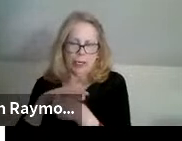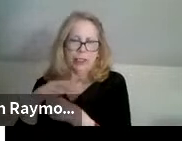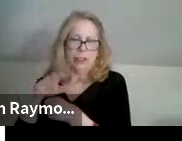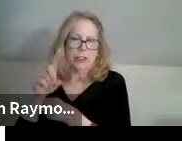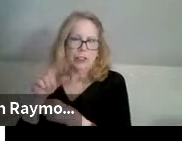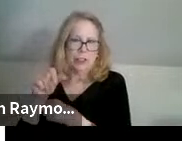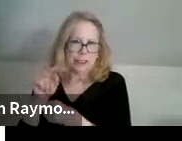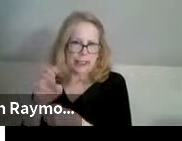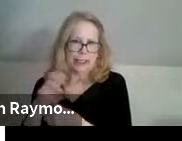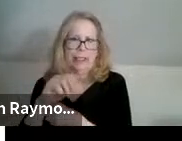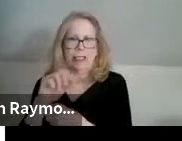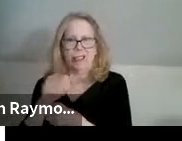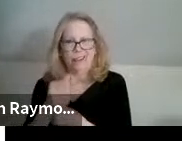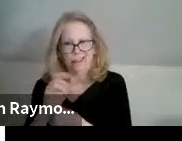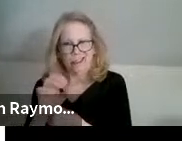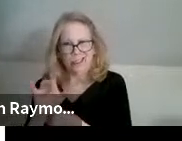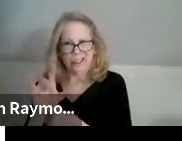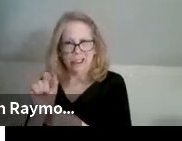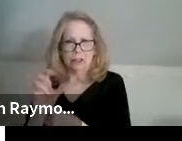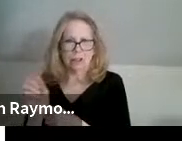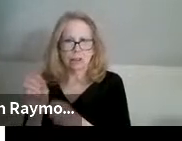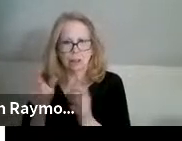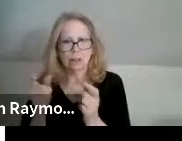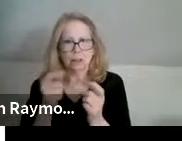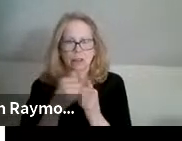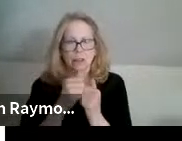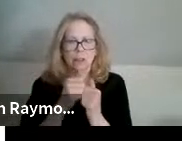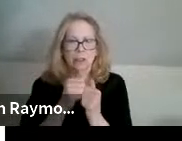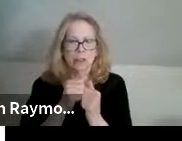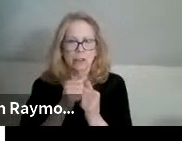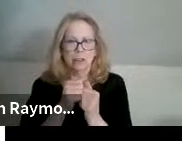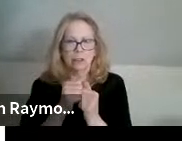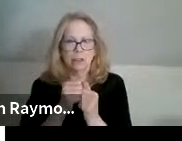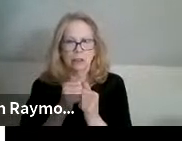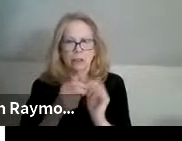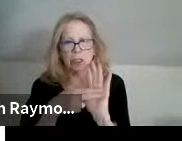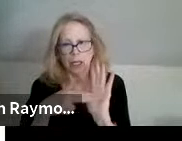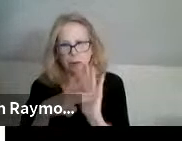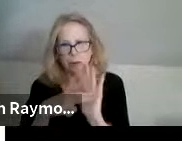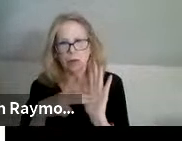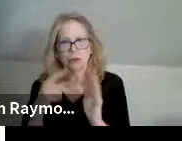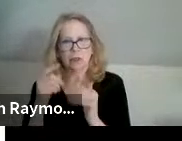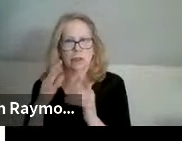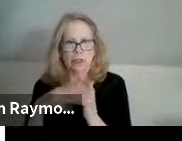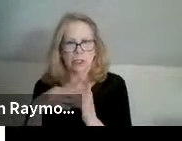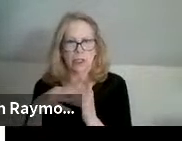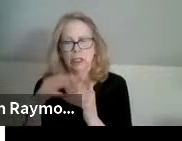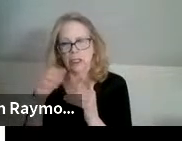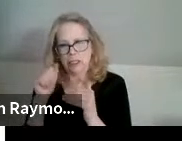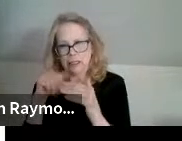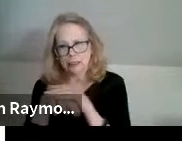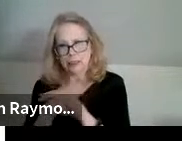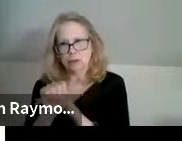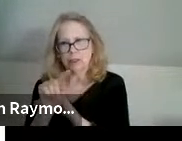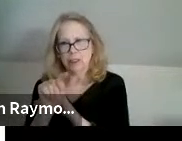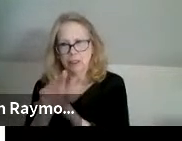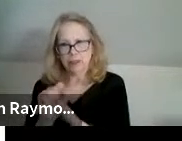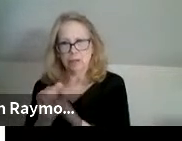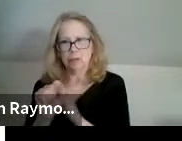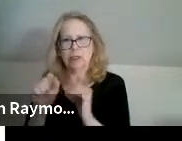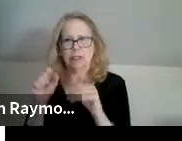from our work with other requirements for output on accessible ATMs and fare vending